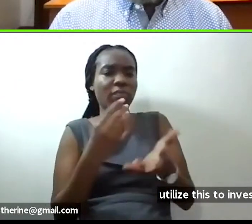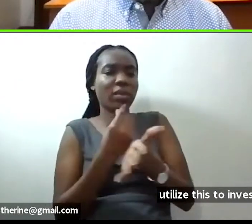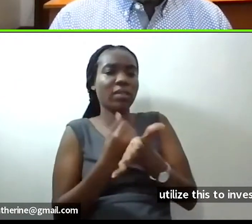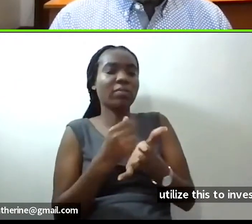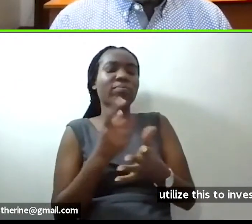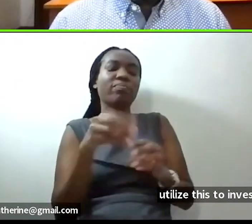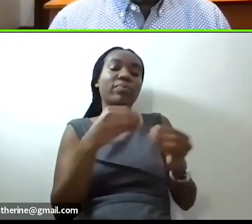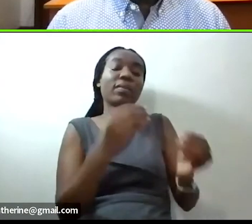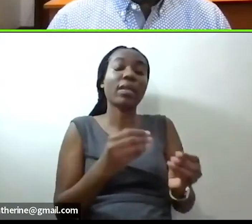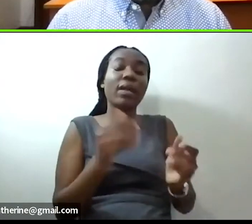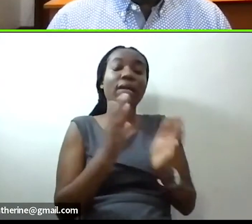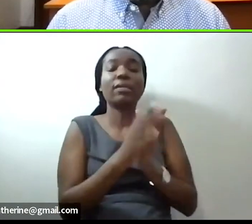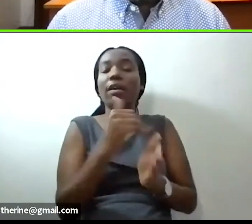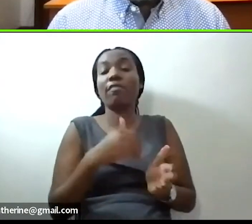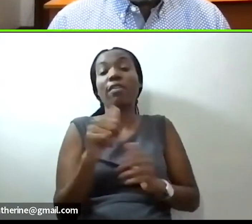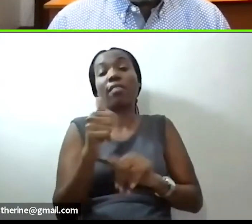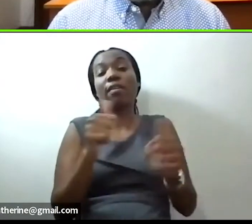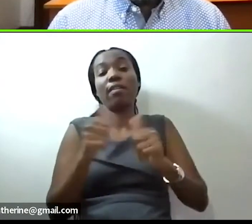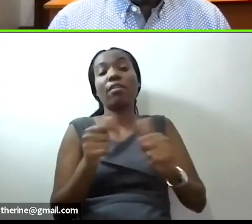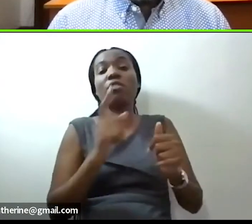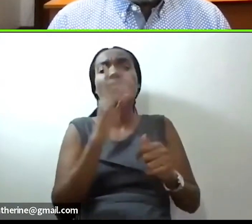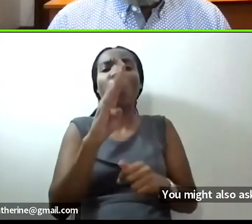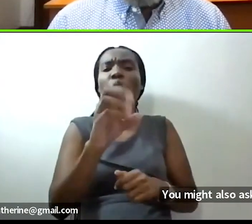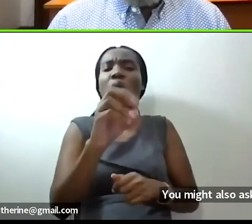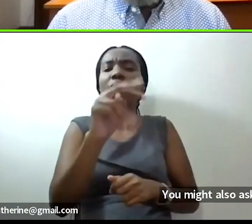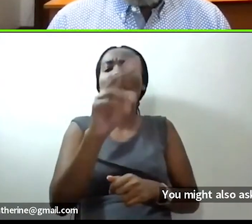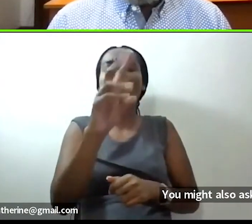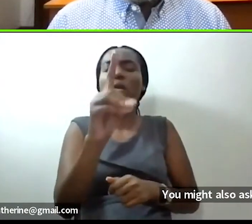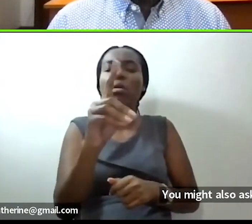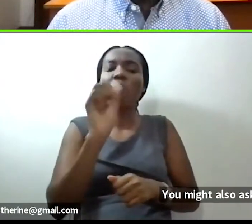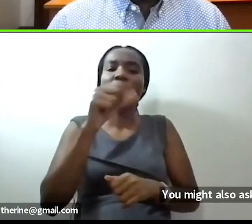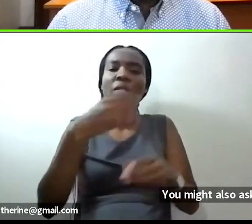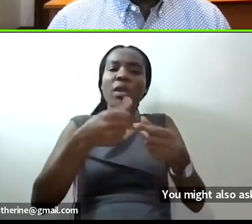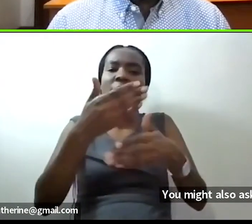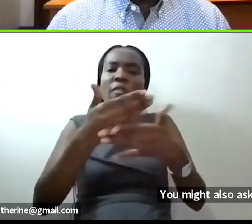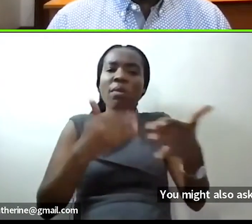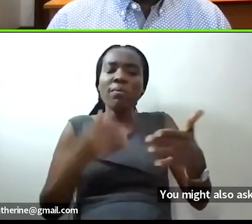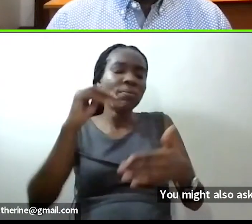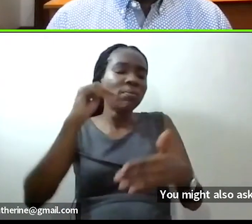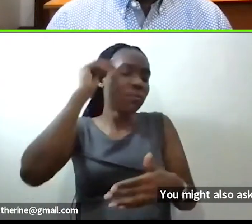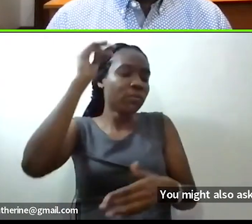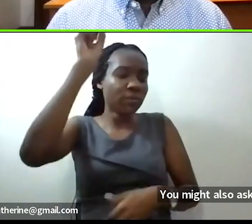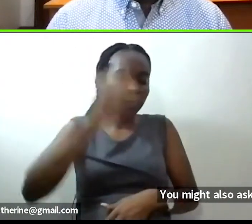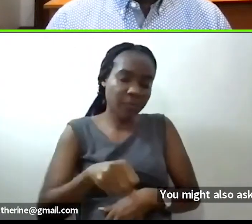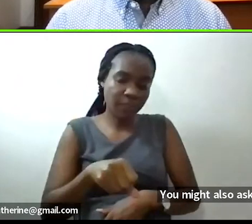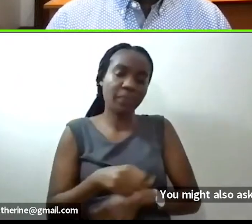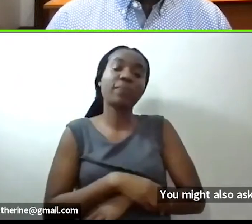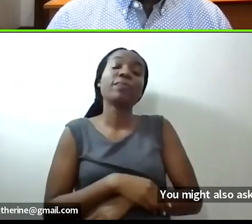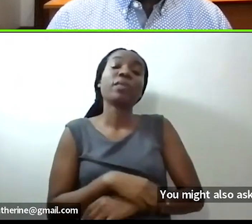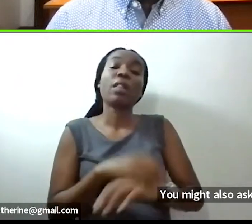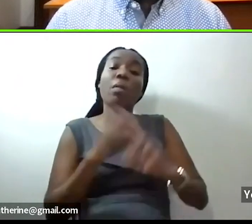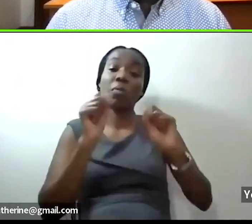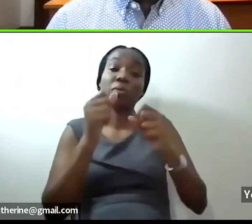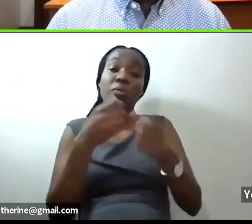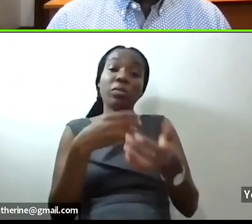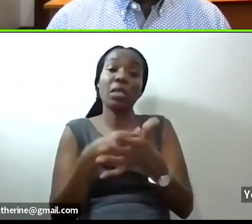also ask, can bonds be sold before maturity? Yes, they can be sold. The only thing is